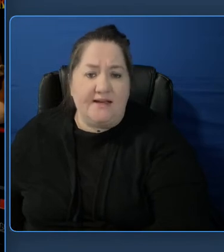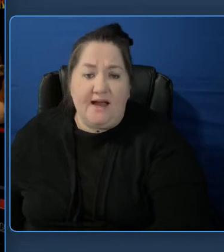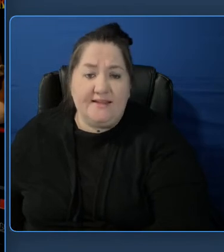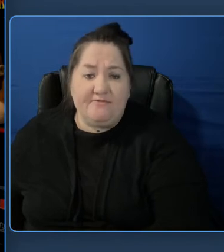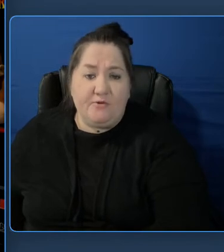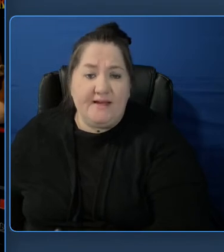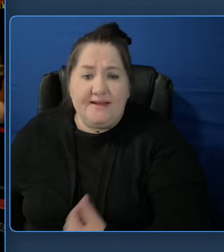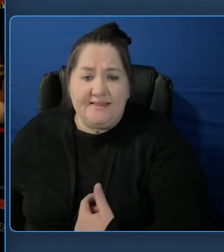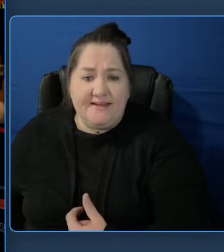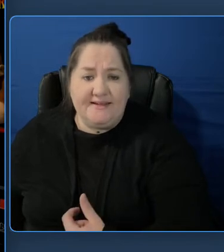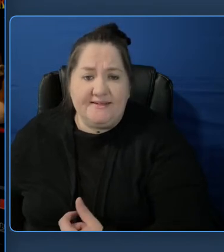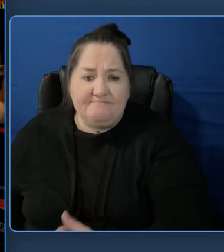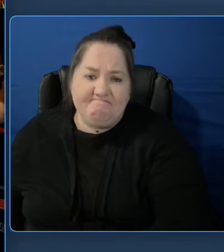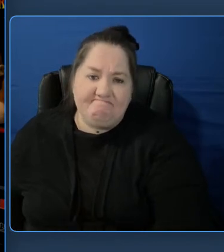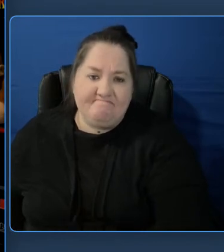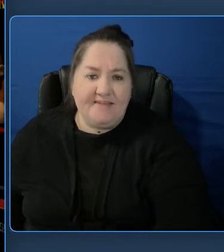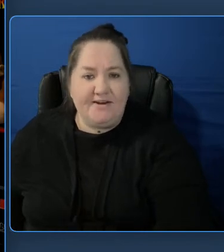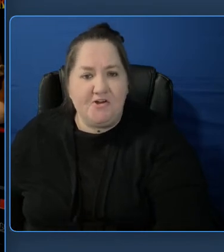So just,